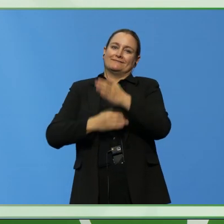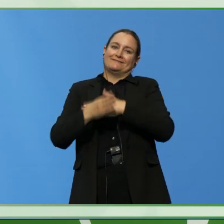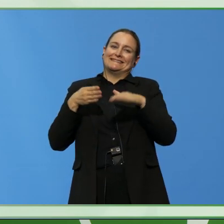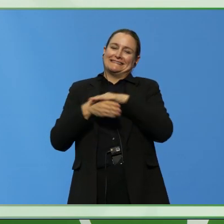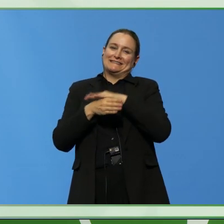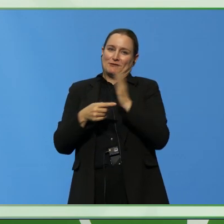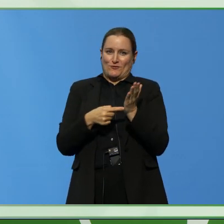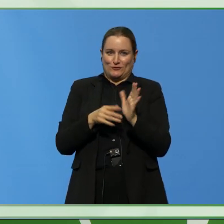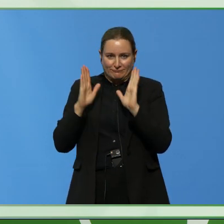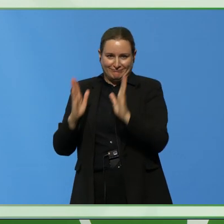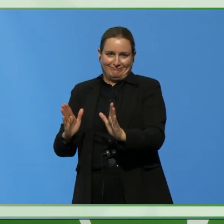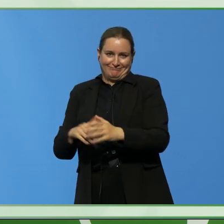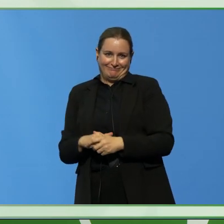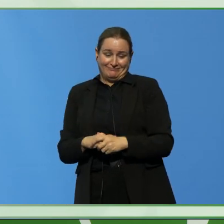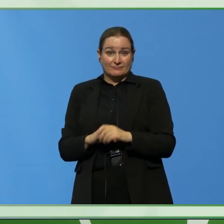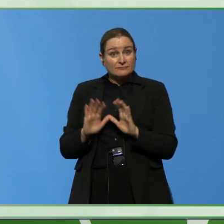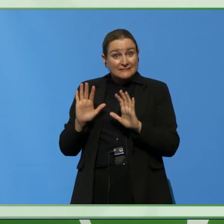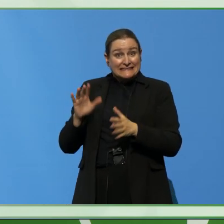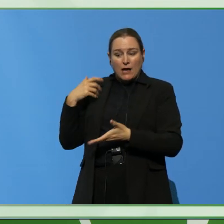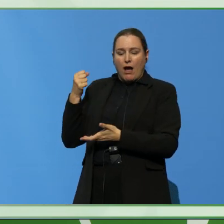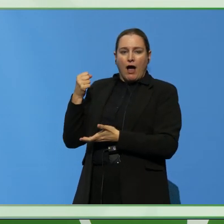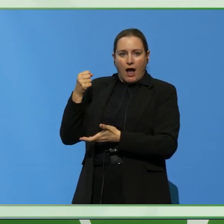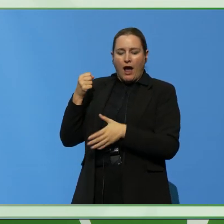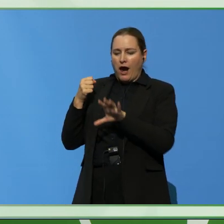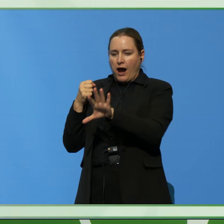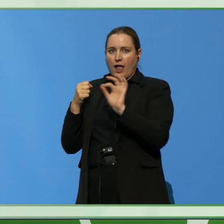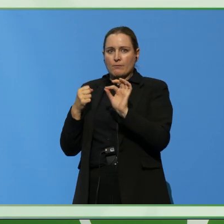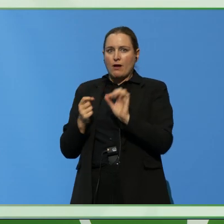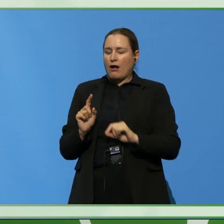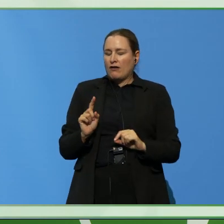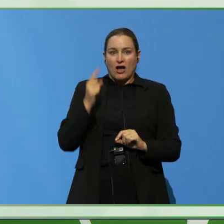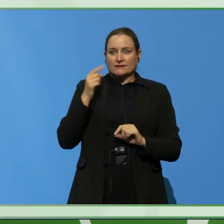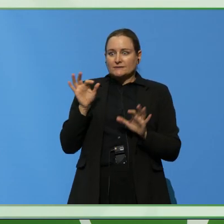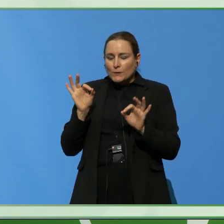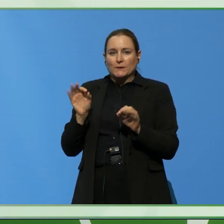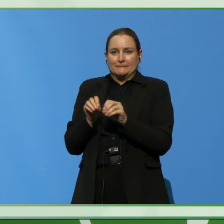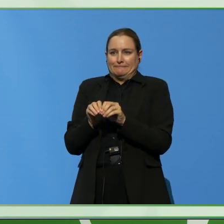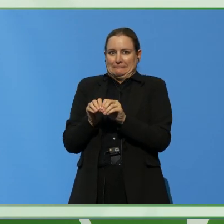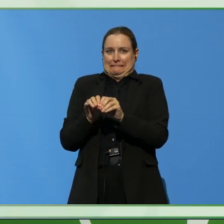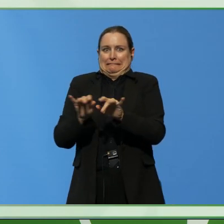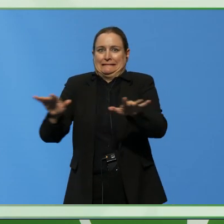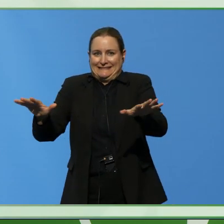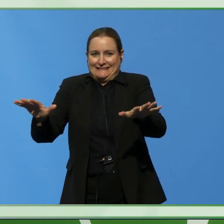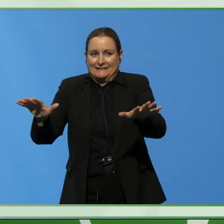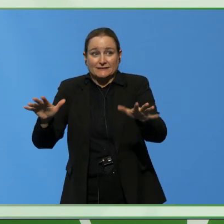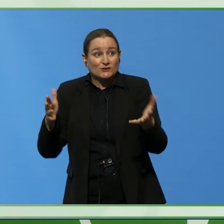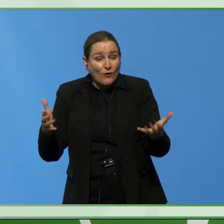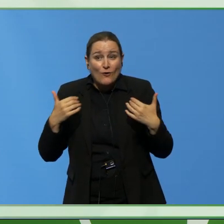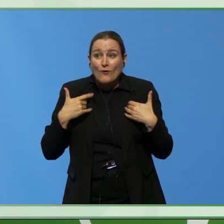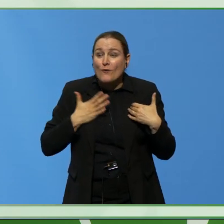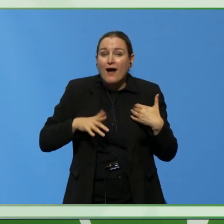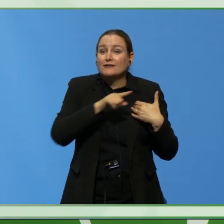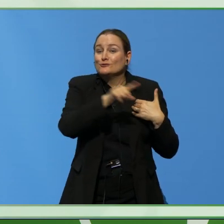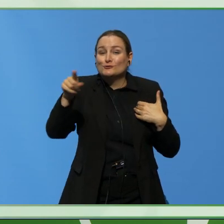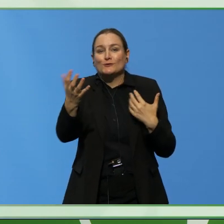our pilots so that we can share our methods and our learnings with all of you, and so that you can